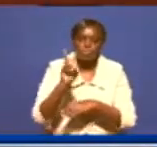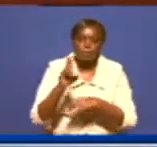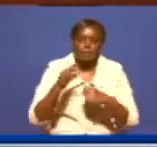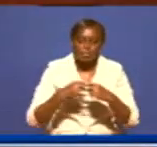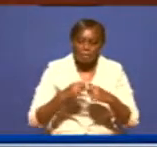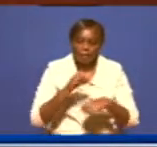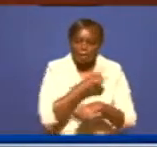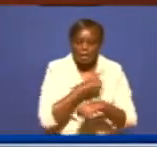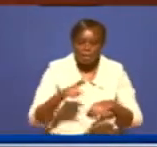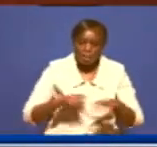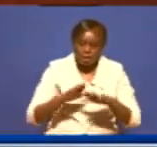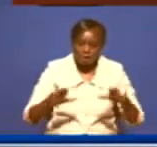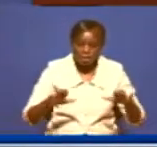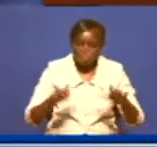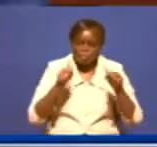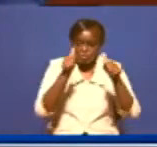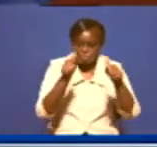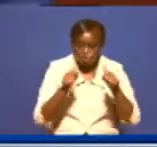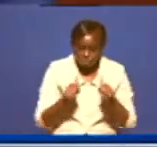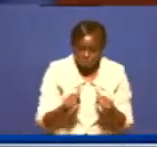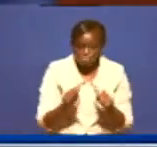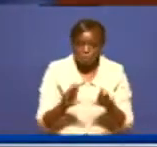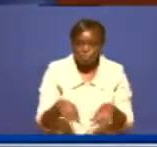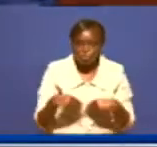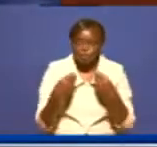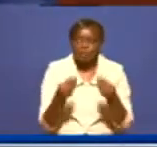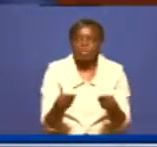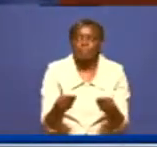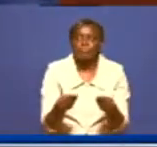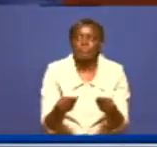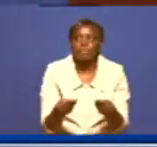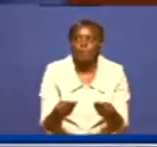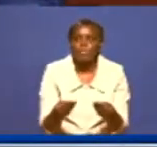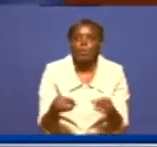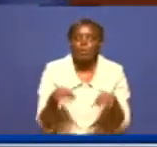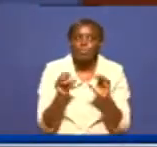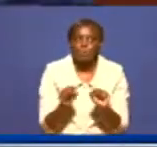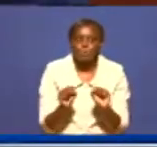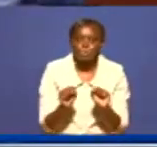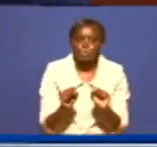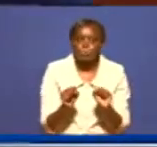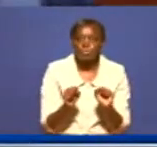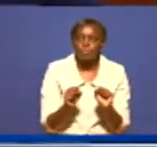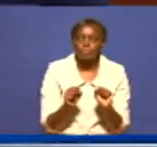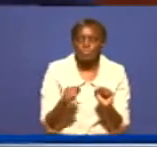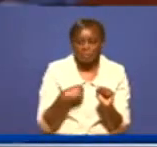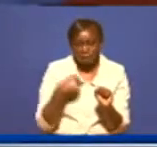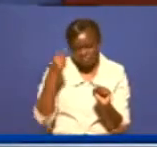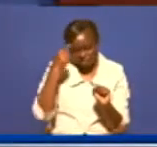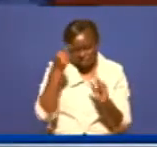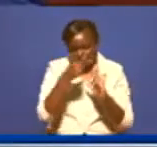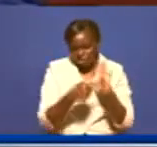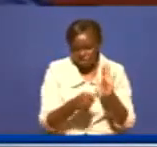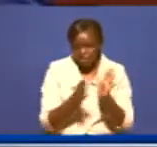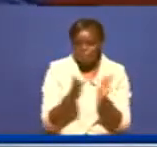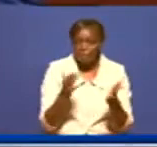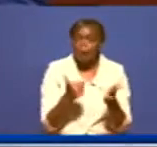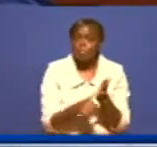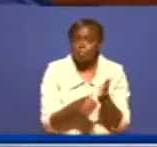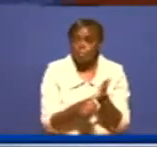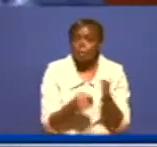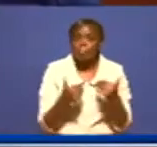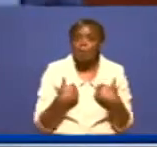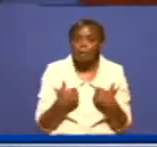may give notice of termination of tenancy if requires possession of the premises in order to demolish. And I think this has been the biggest problem, Madam